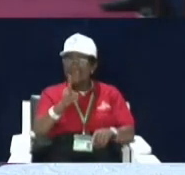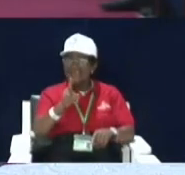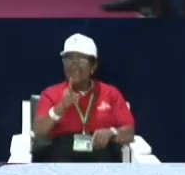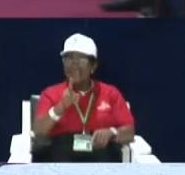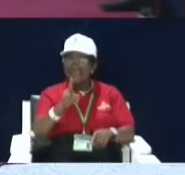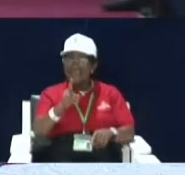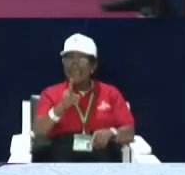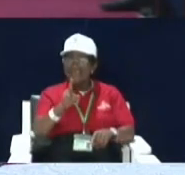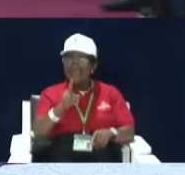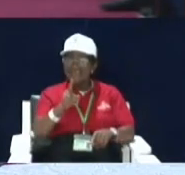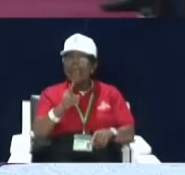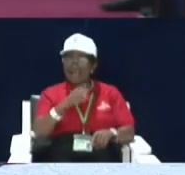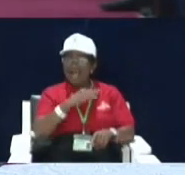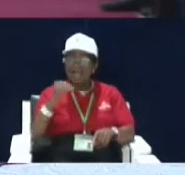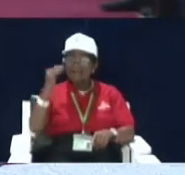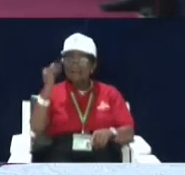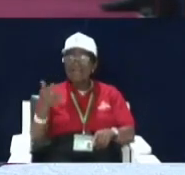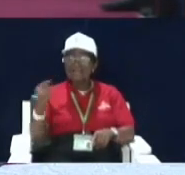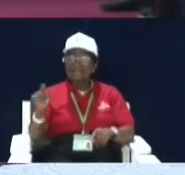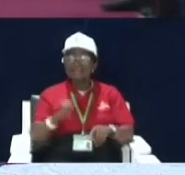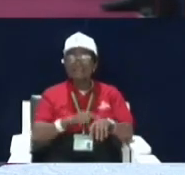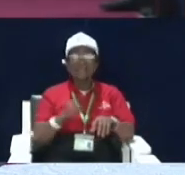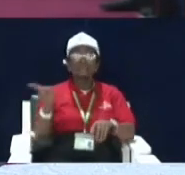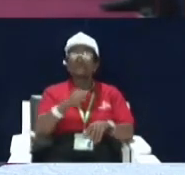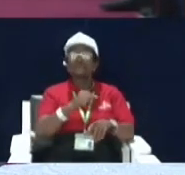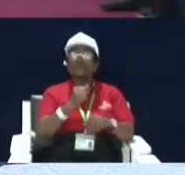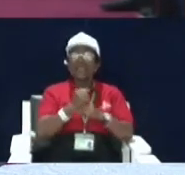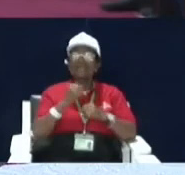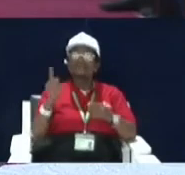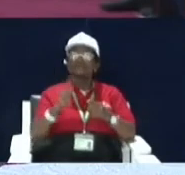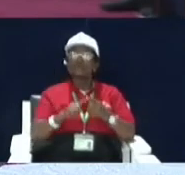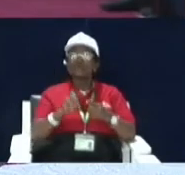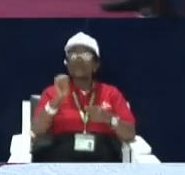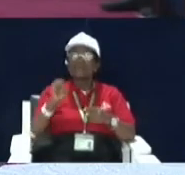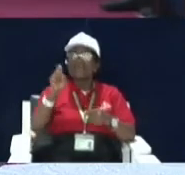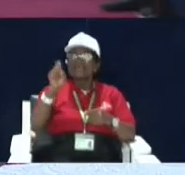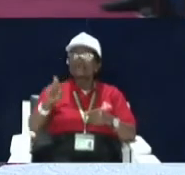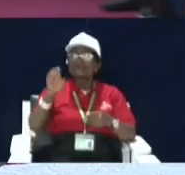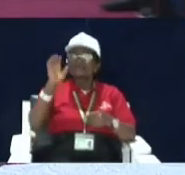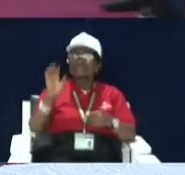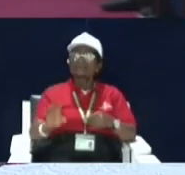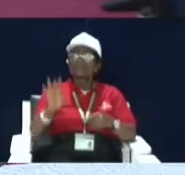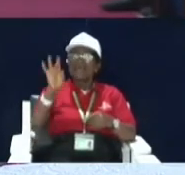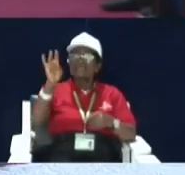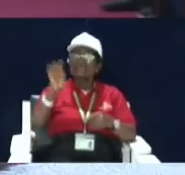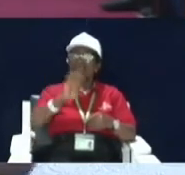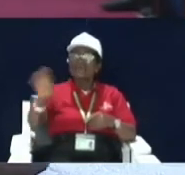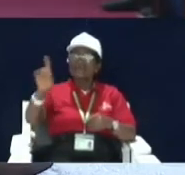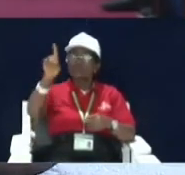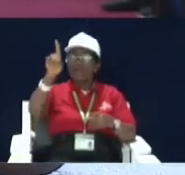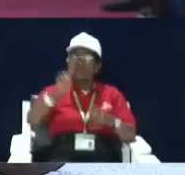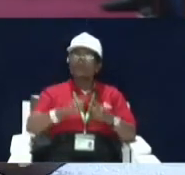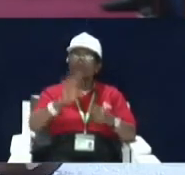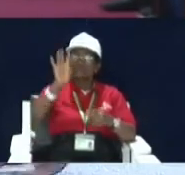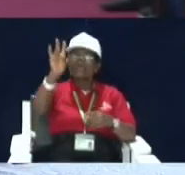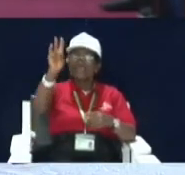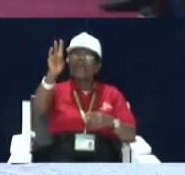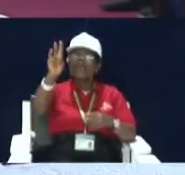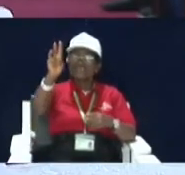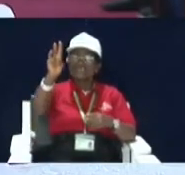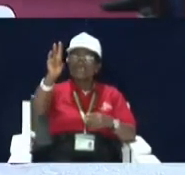And then by the time you get to Exodus chapter 8 from verse 1 to 7, Exodus 8 from verse 1 to 7,